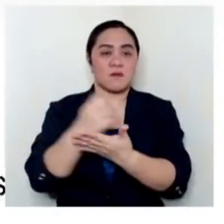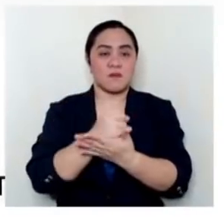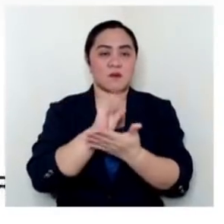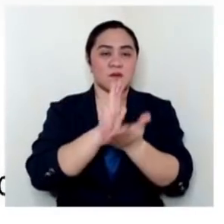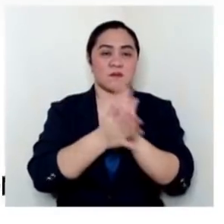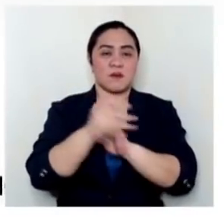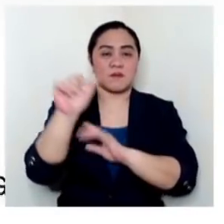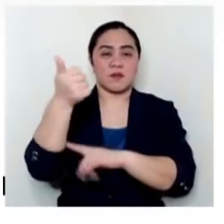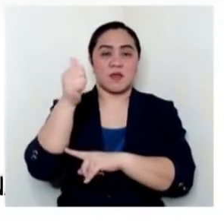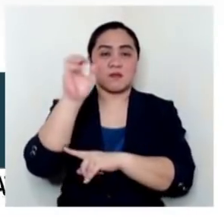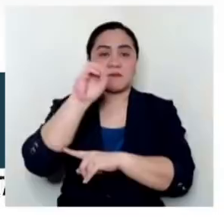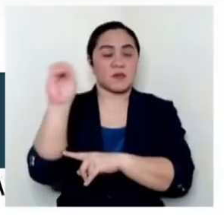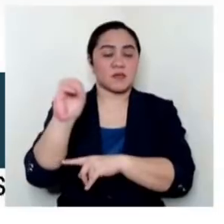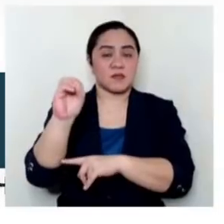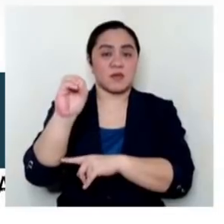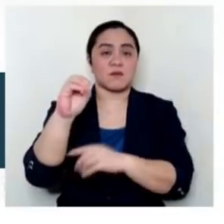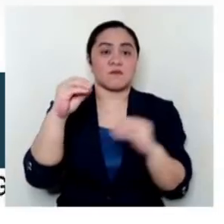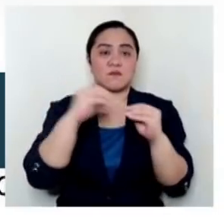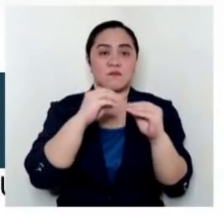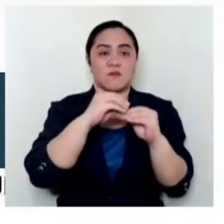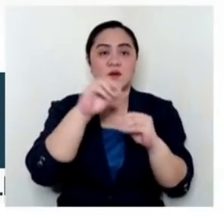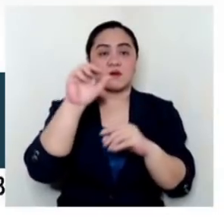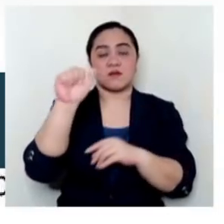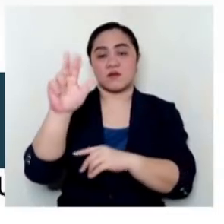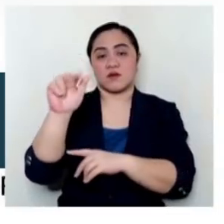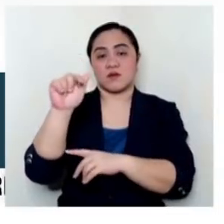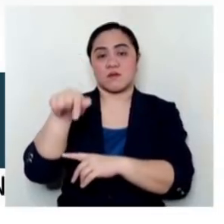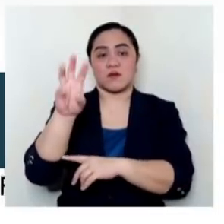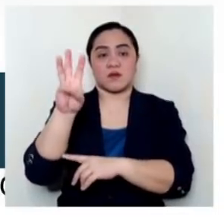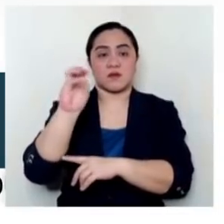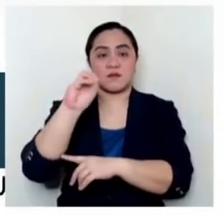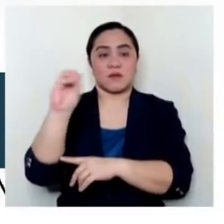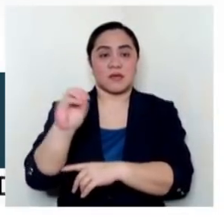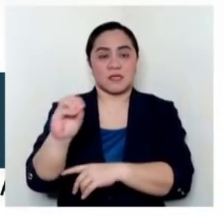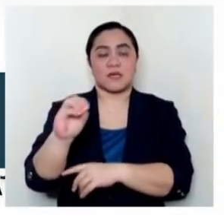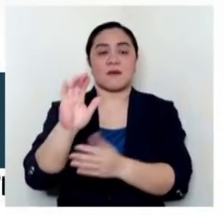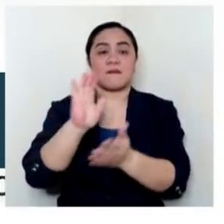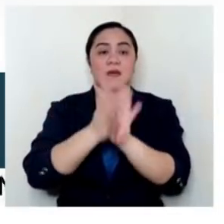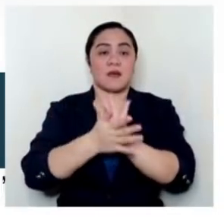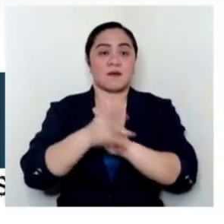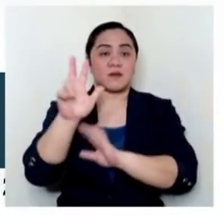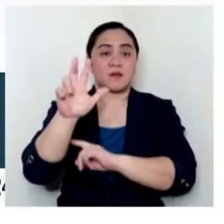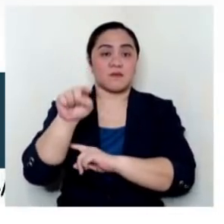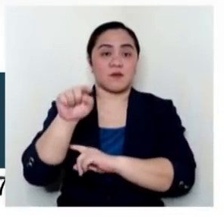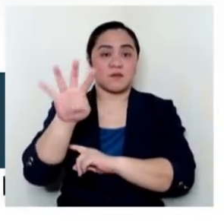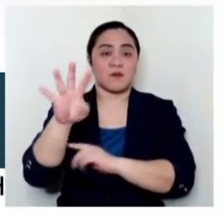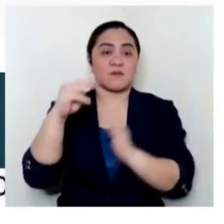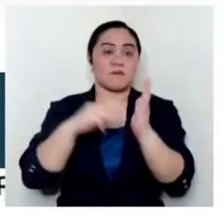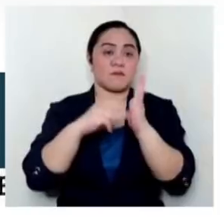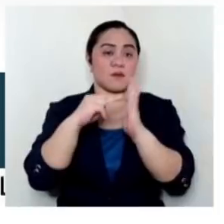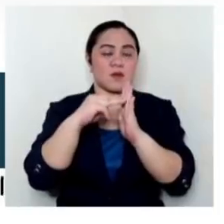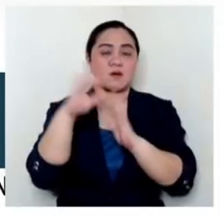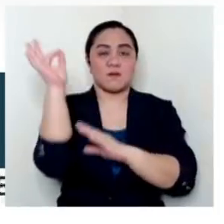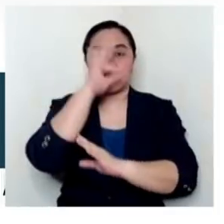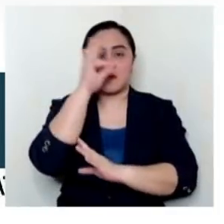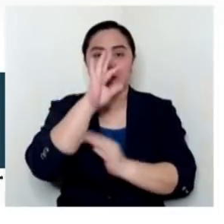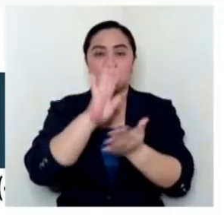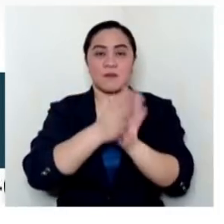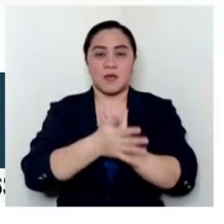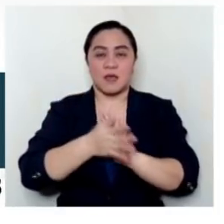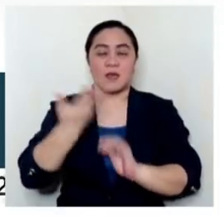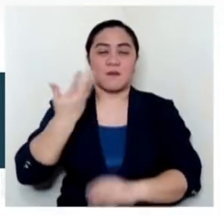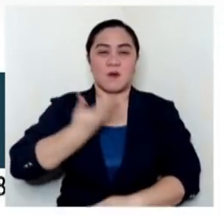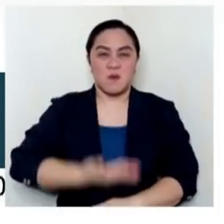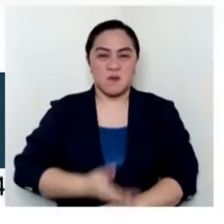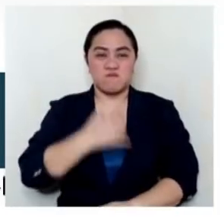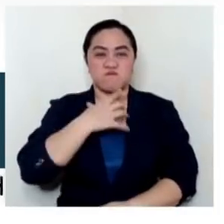from 13.6% in June. That translates to a drop from 3.4 million families going hungry in June to just